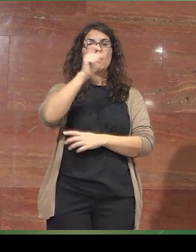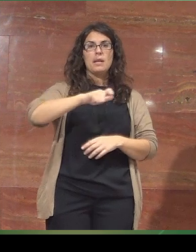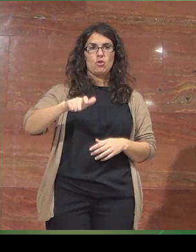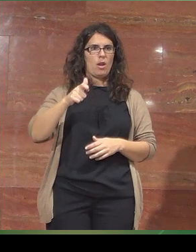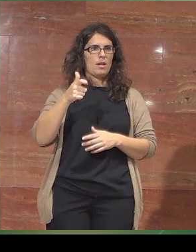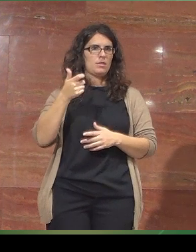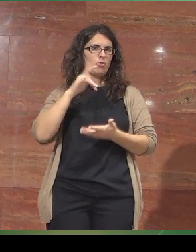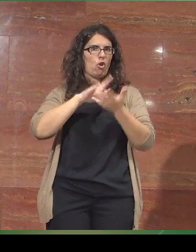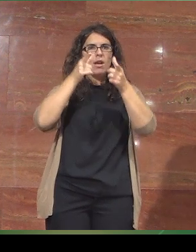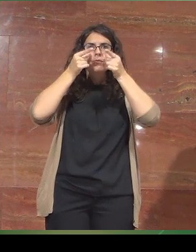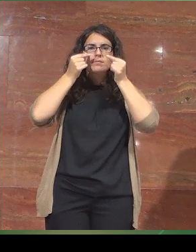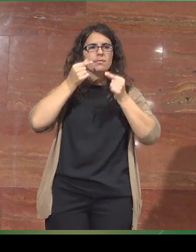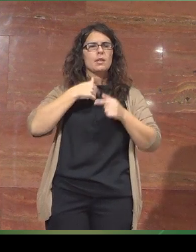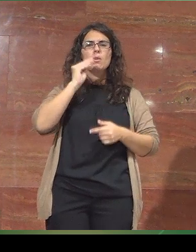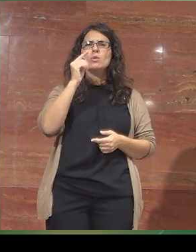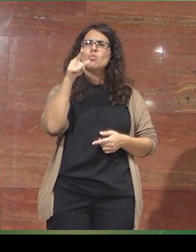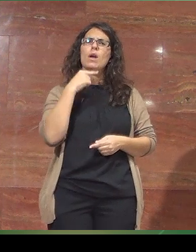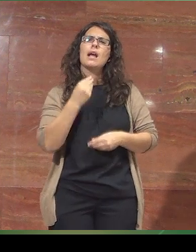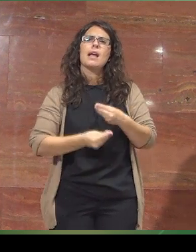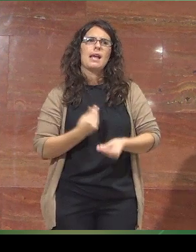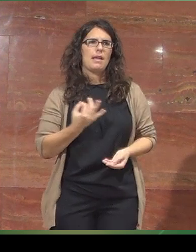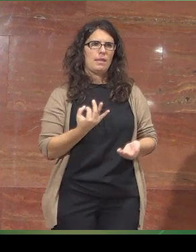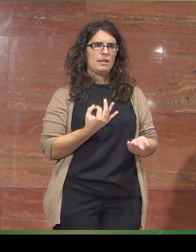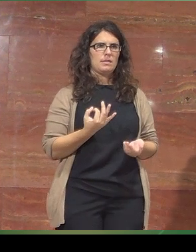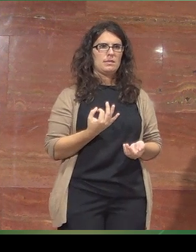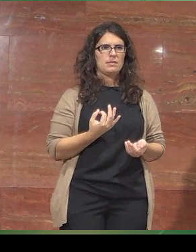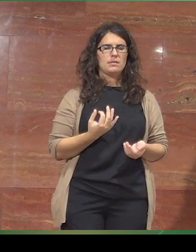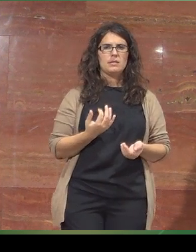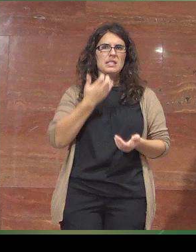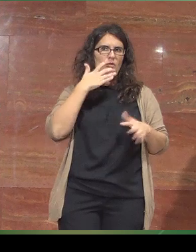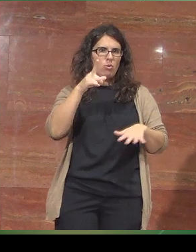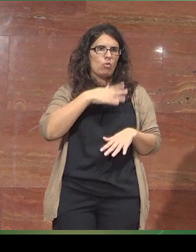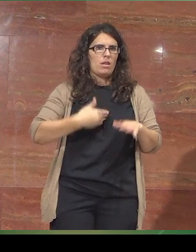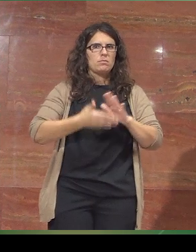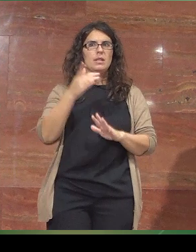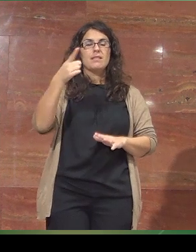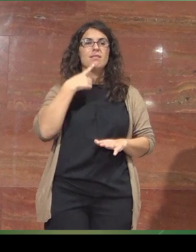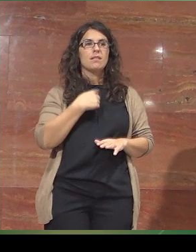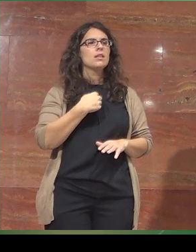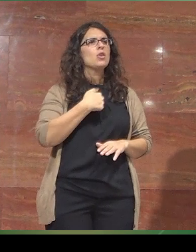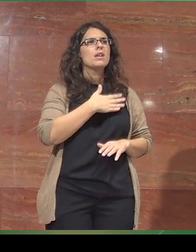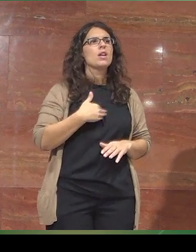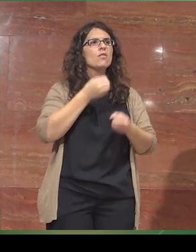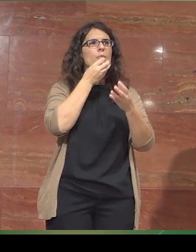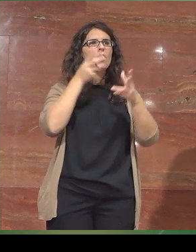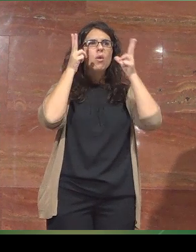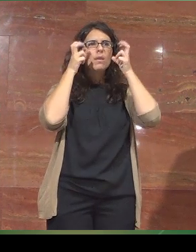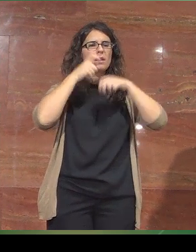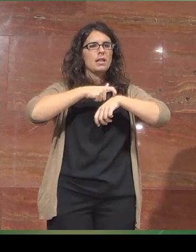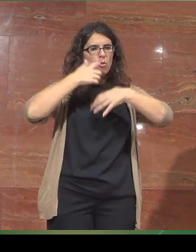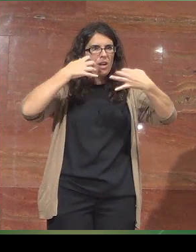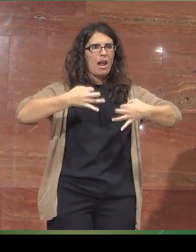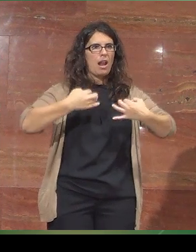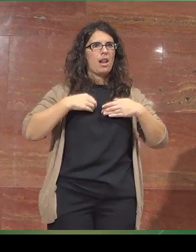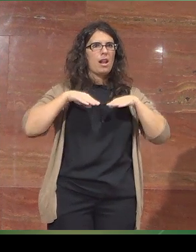most? And they said, real-time audible information at bus stops. So that's what they've done. Much more use than a bus